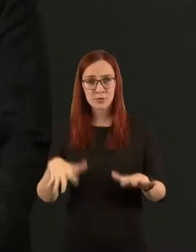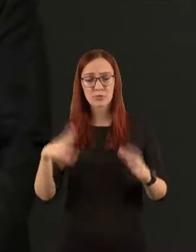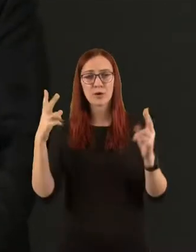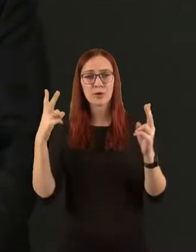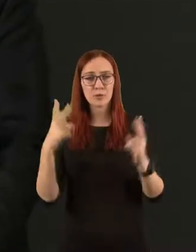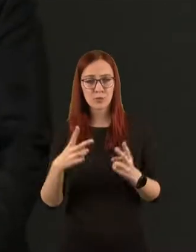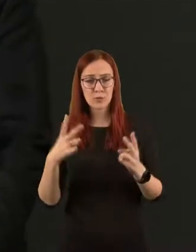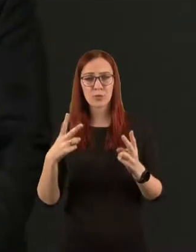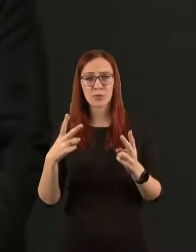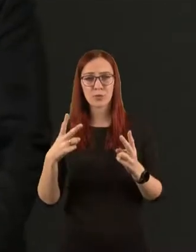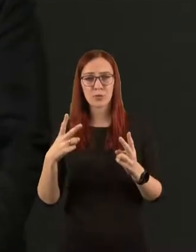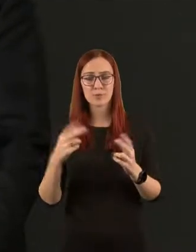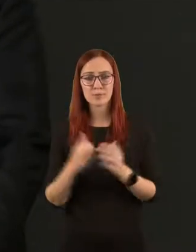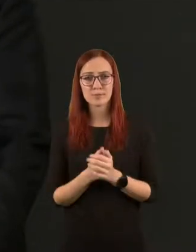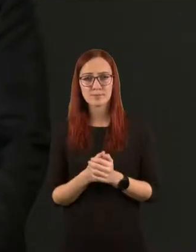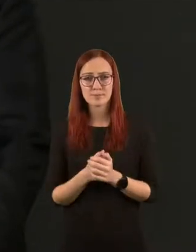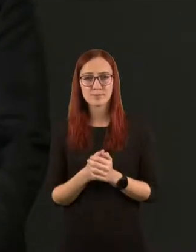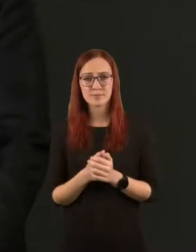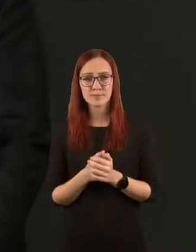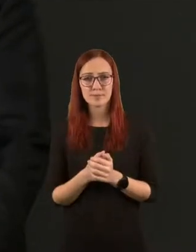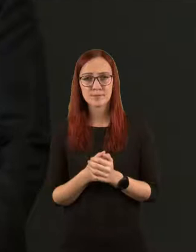generation has been increasing since